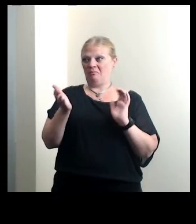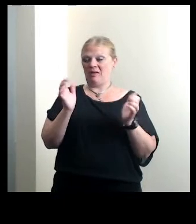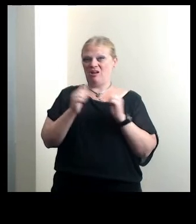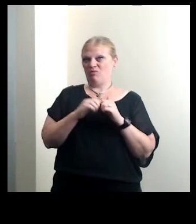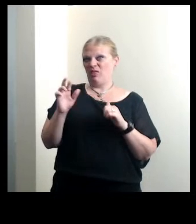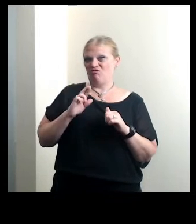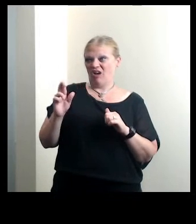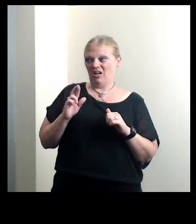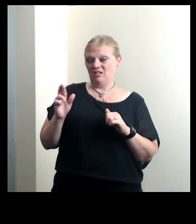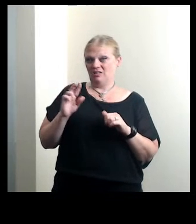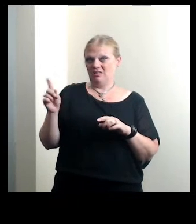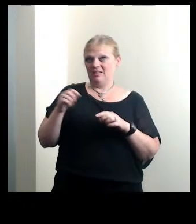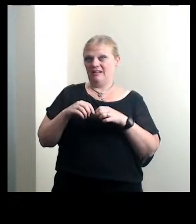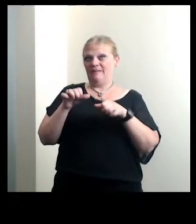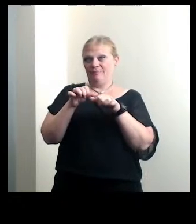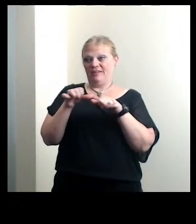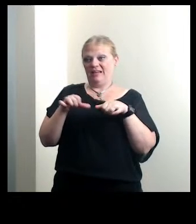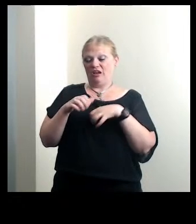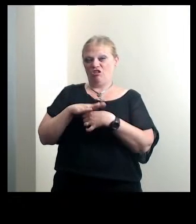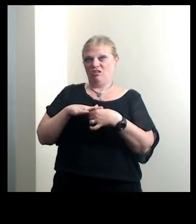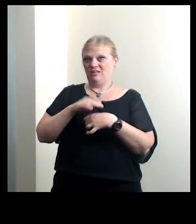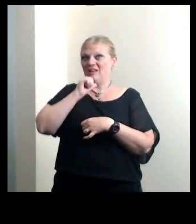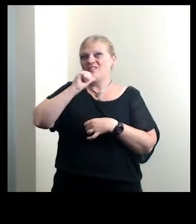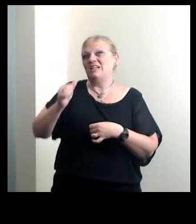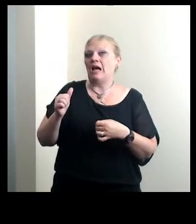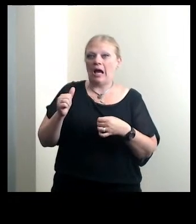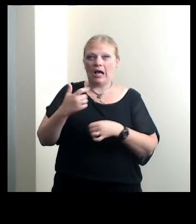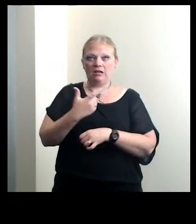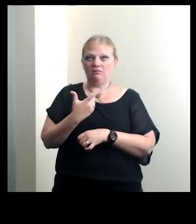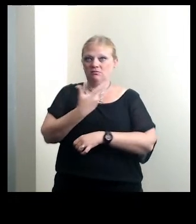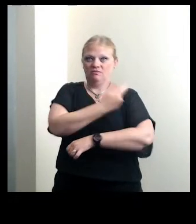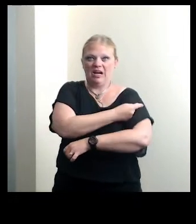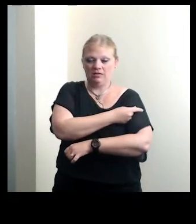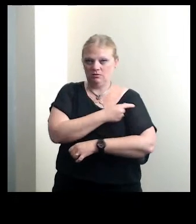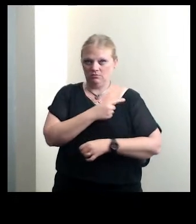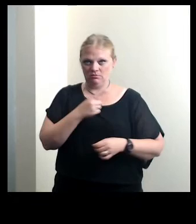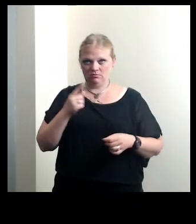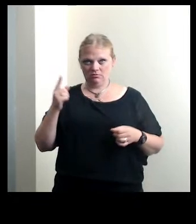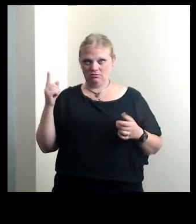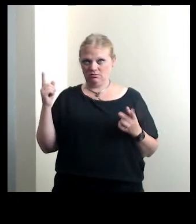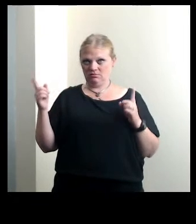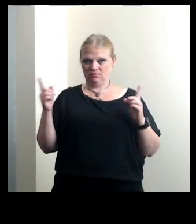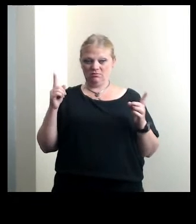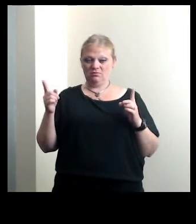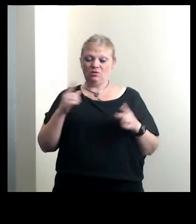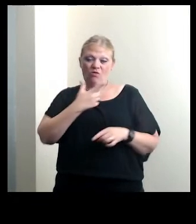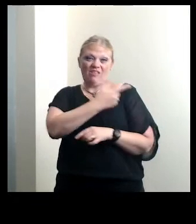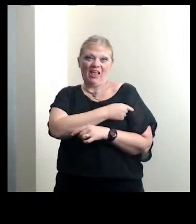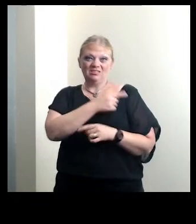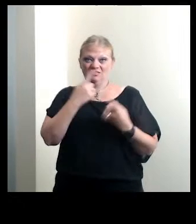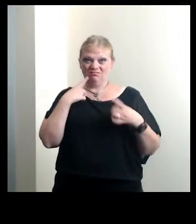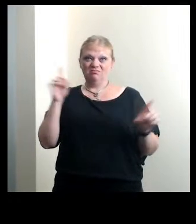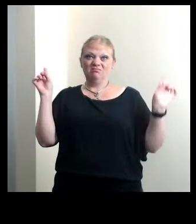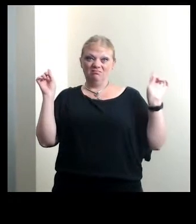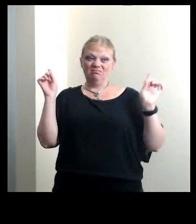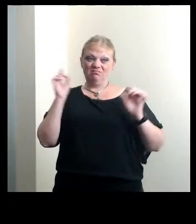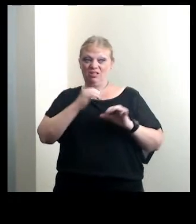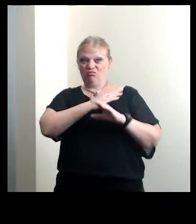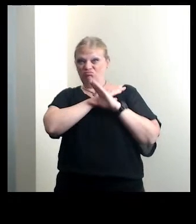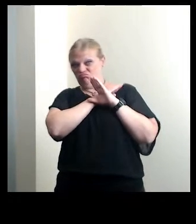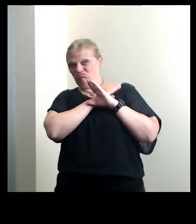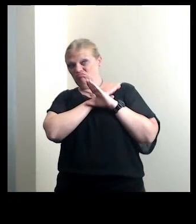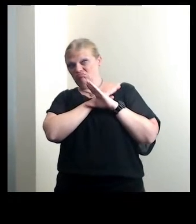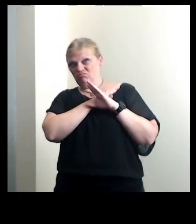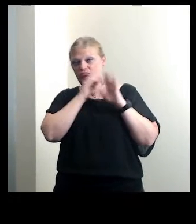where in the areas that have not been fully vaccinated. So vaccine does work. It is protective, and it